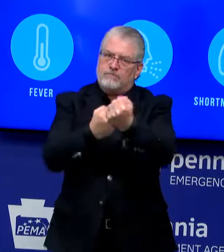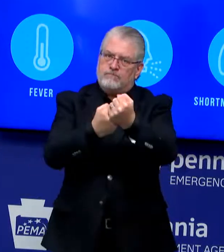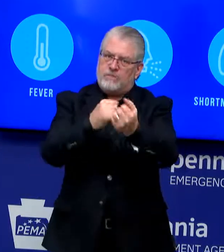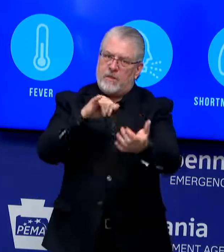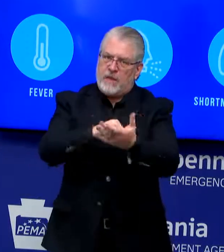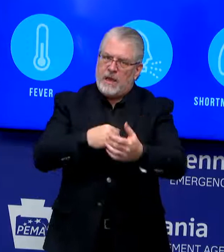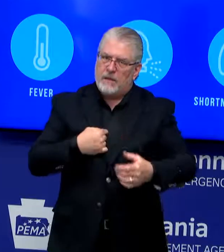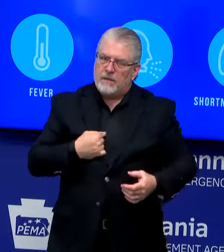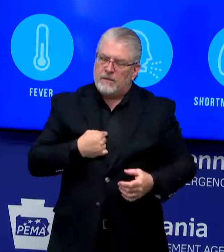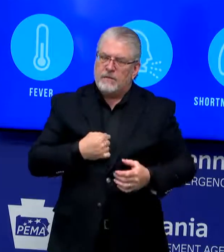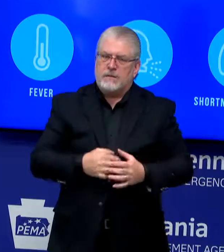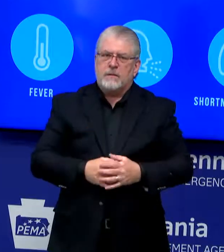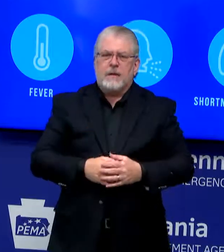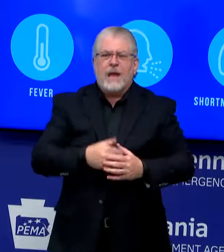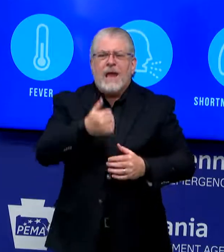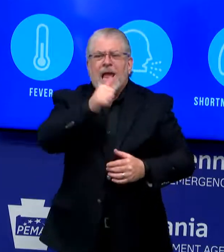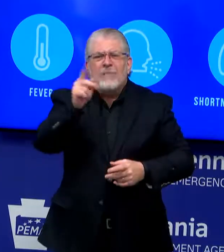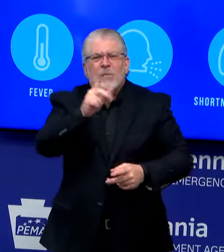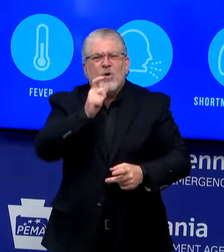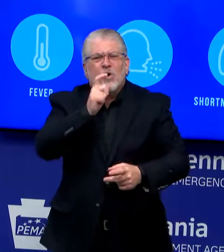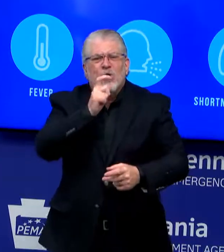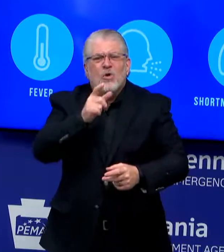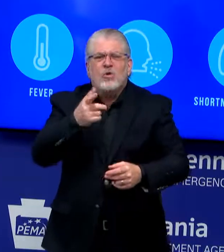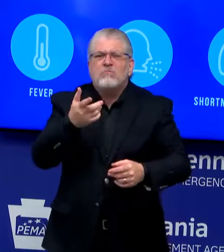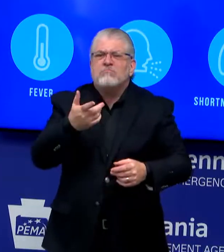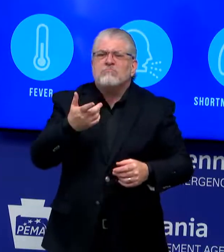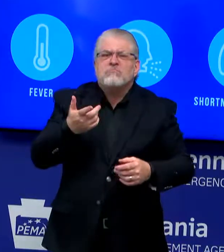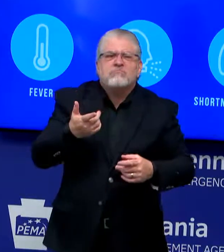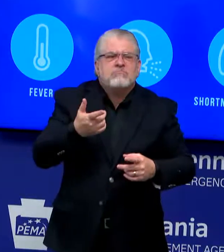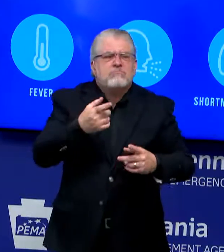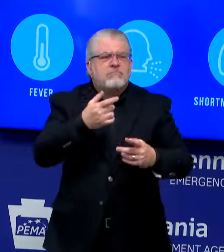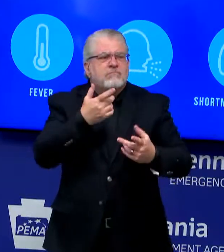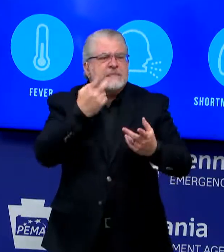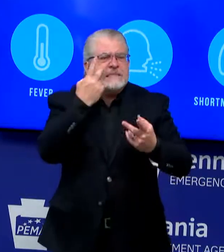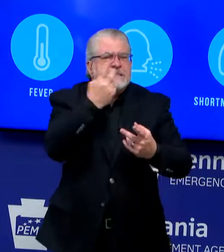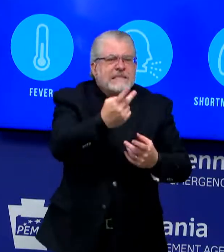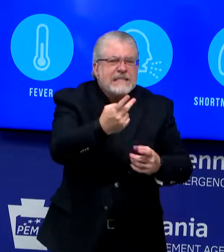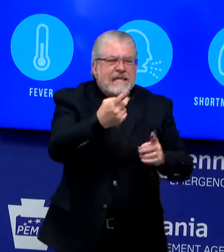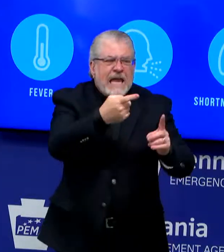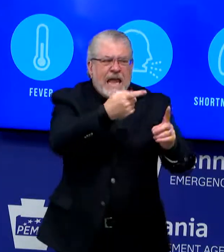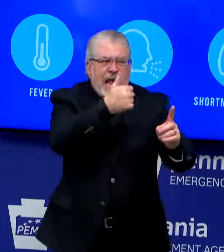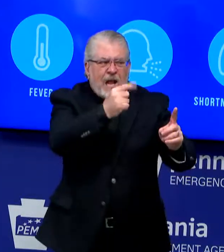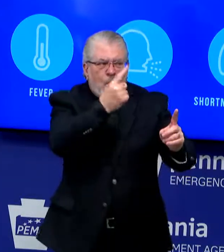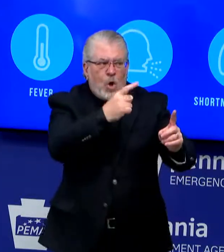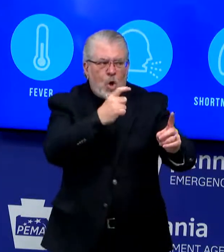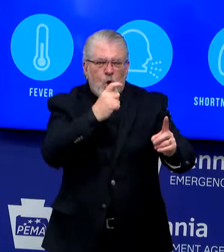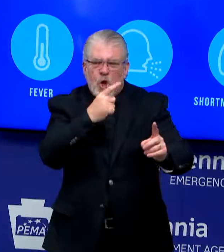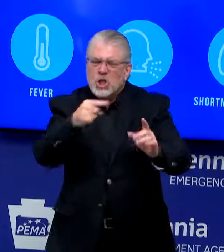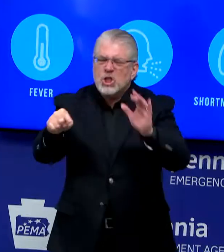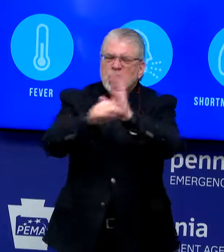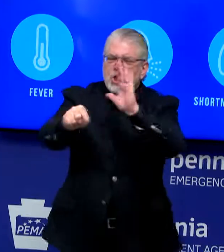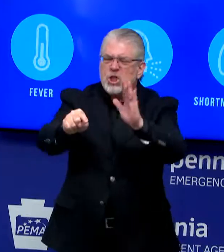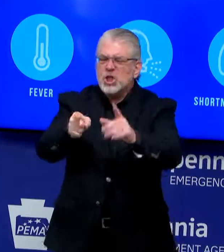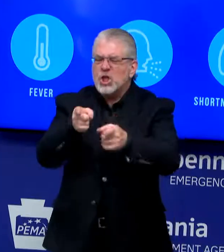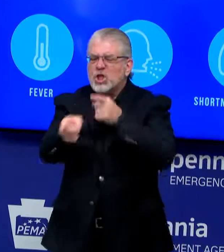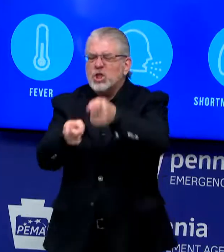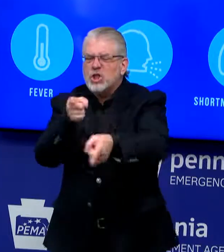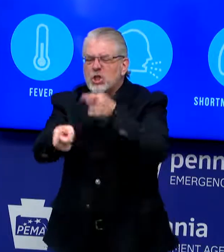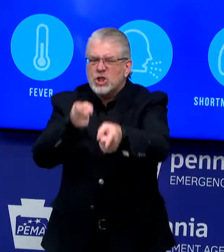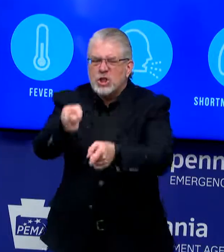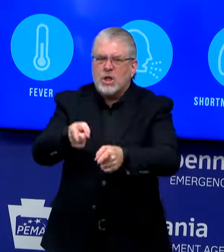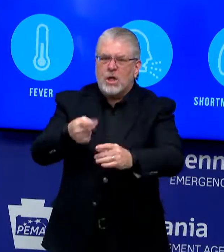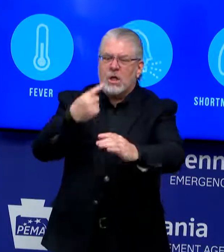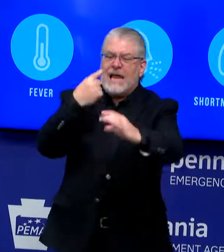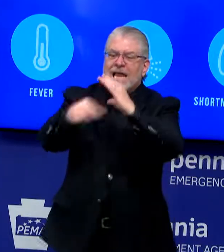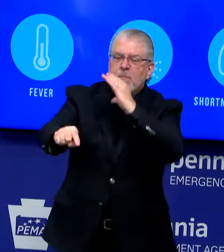anti-Asian sentiments. If you see anti-Asian discrimination, please report it. Hate is just one